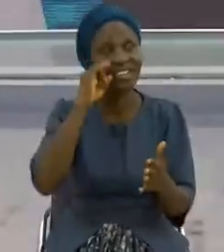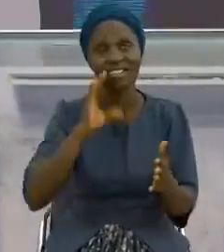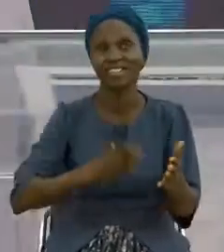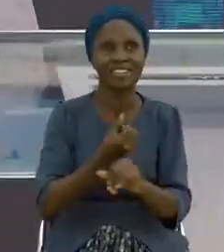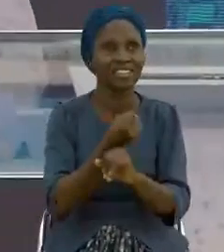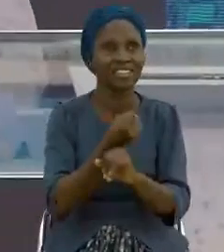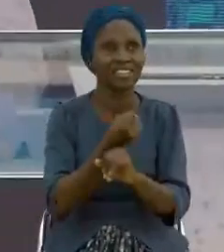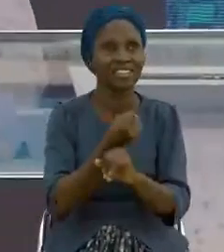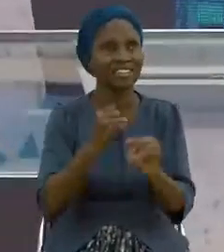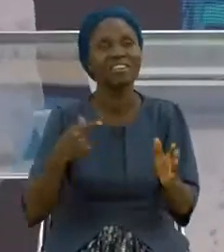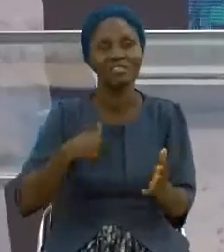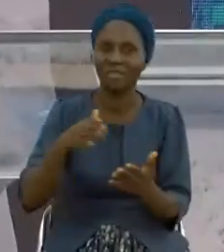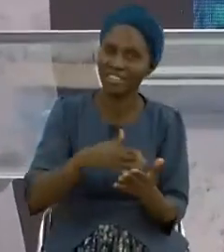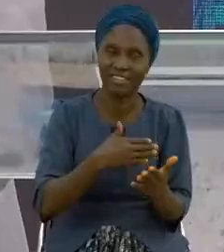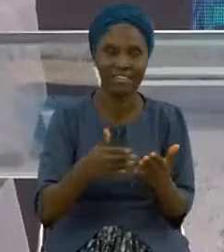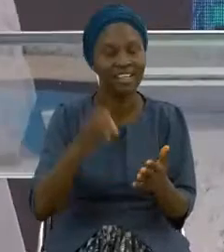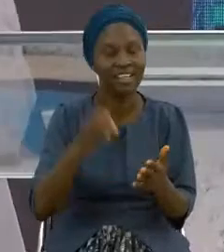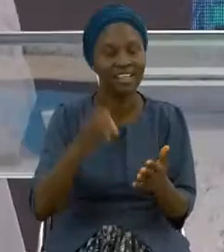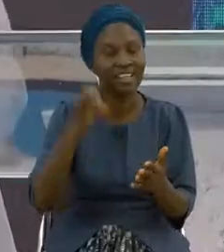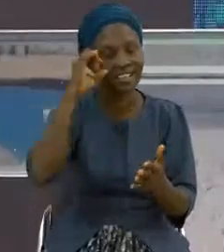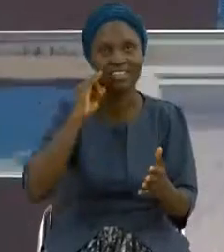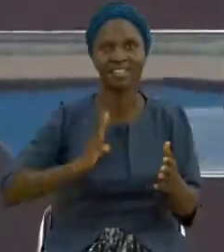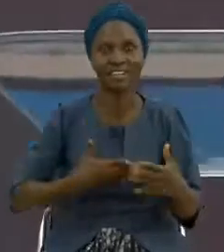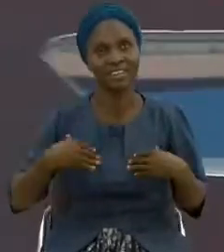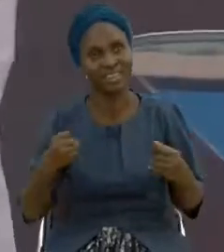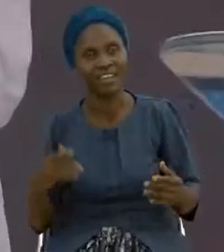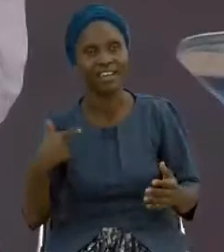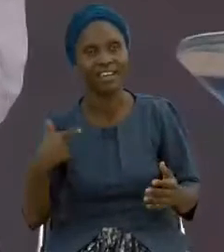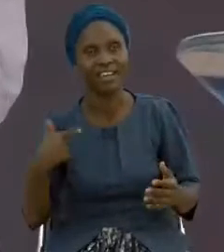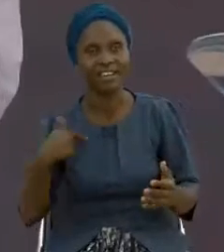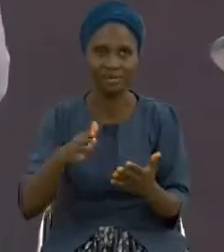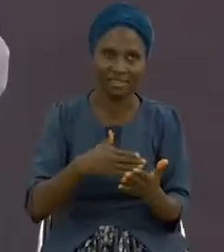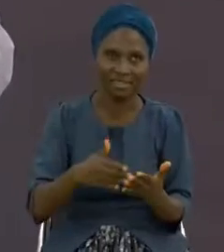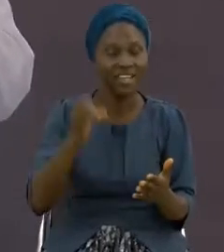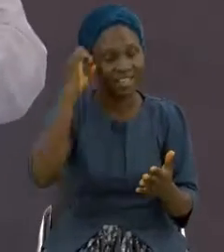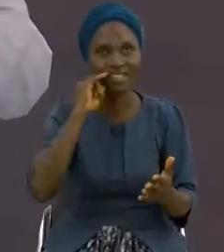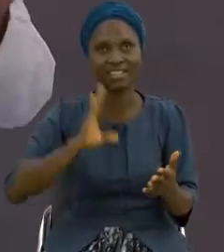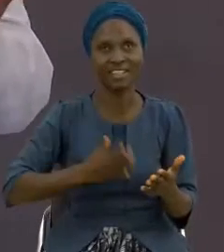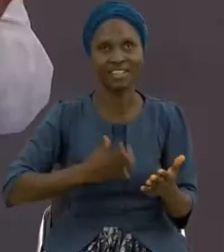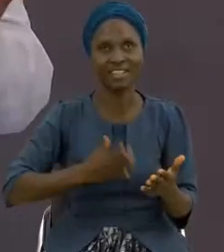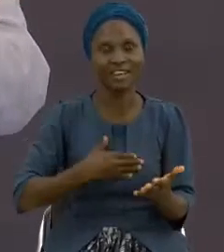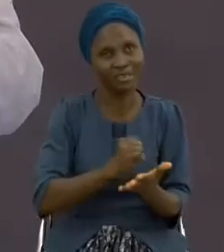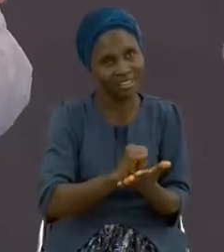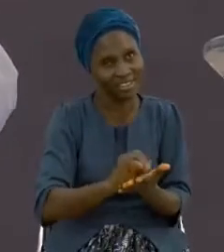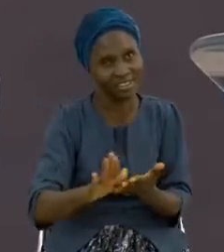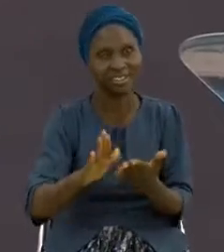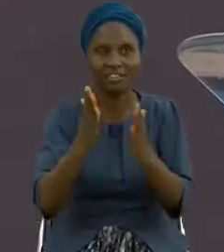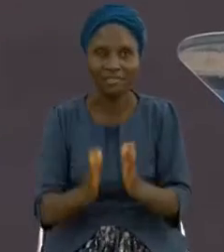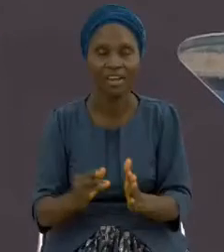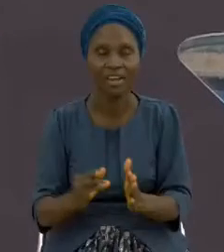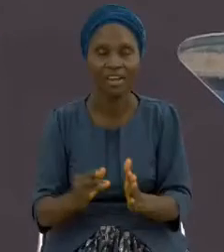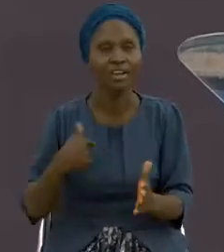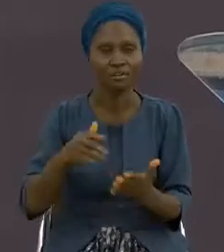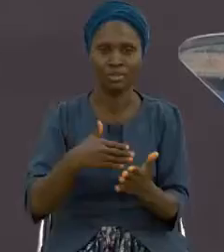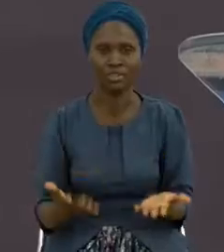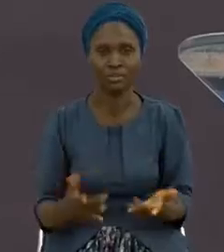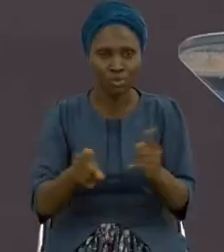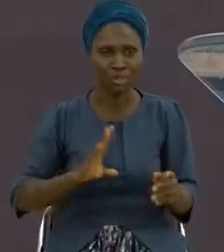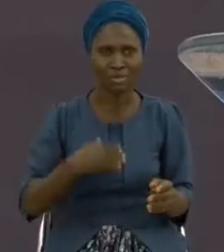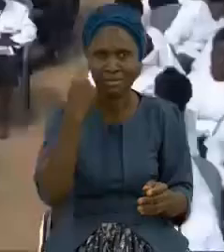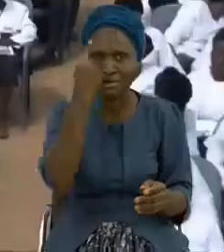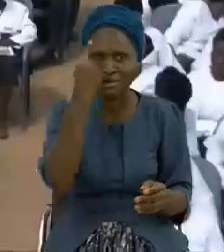sing. Is our sanctifier, we sing. But our faces don't show that